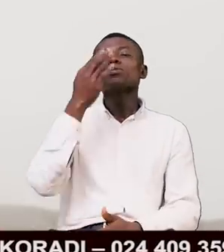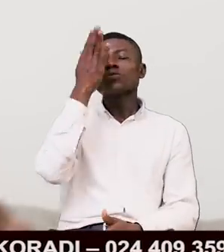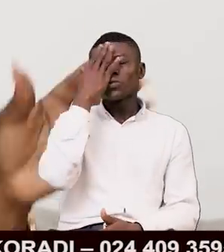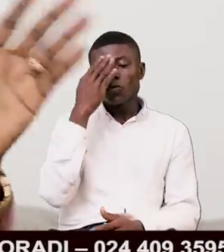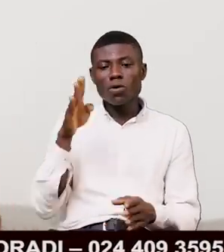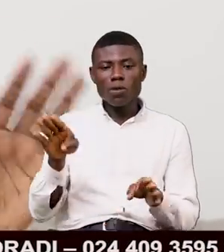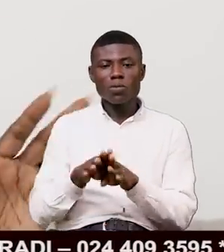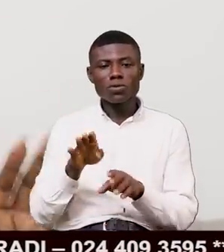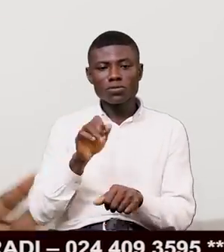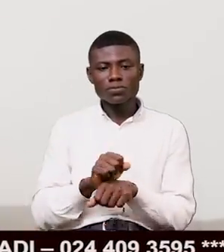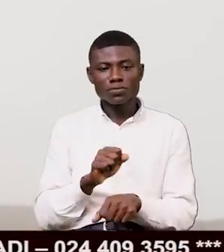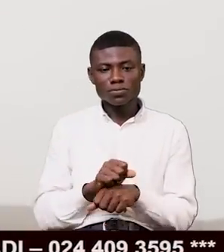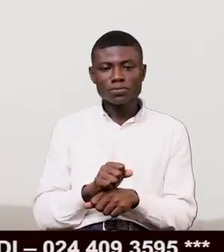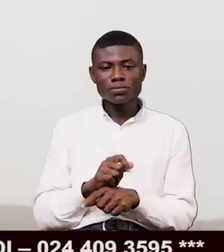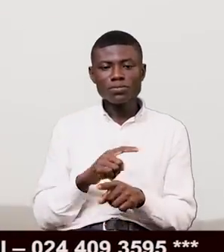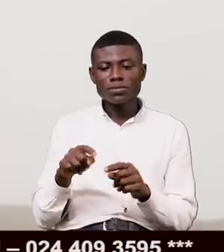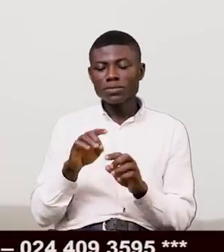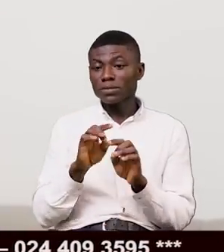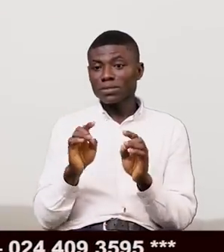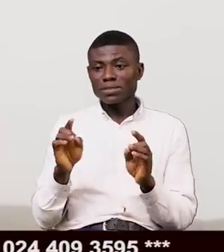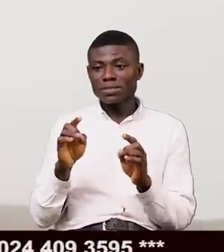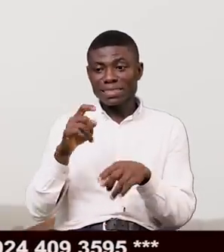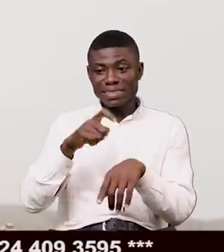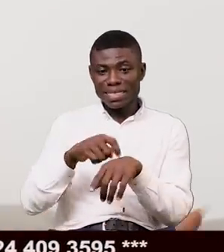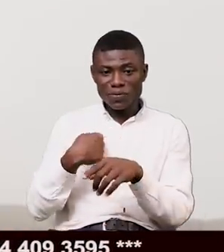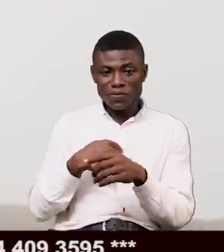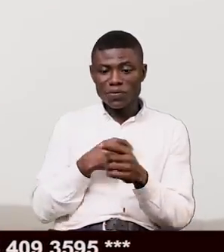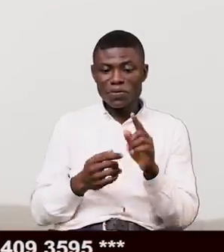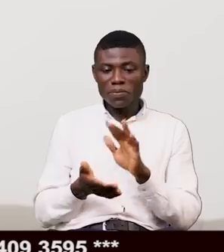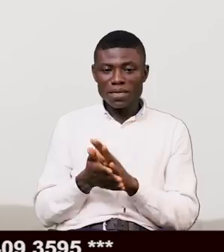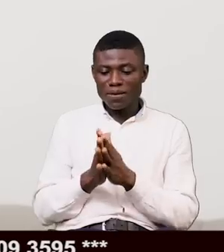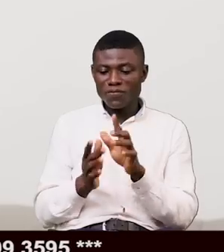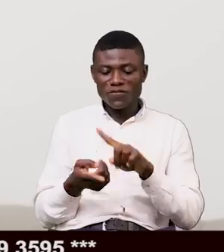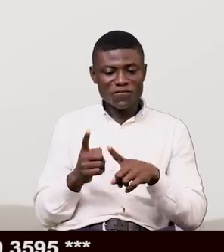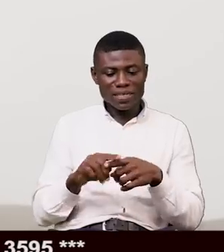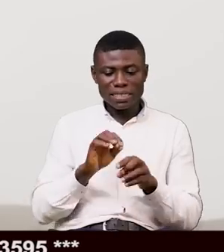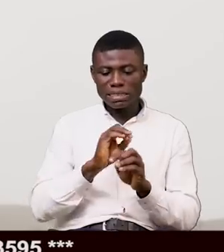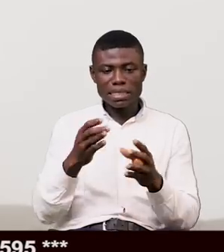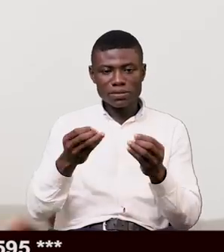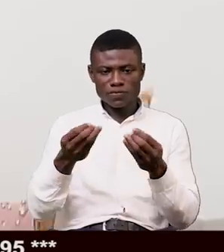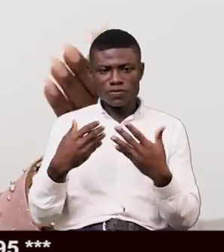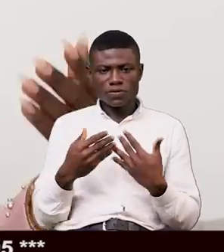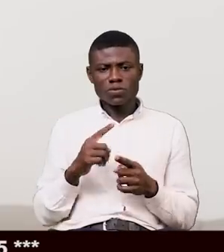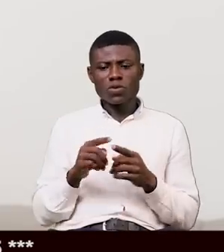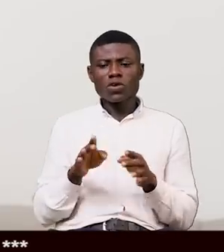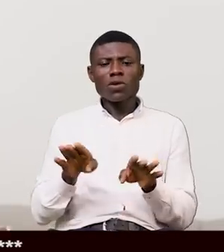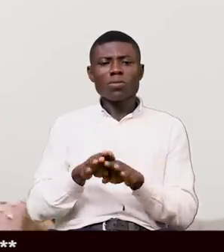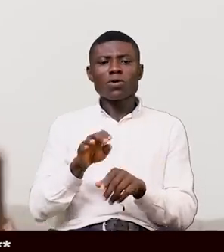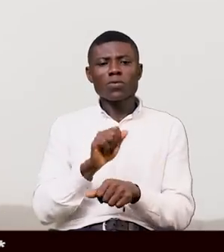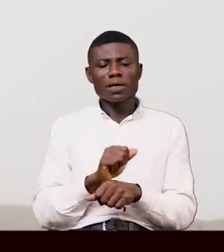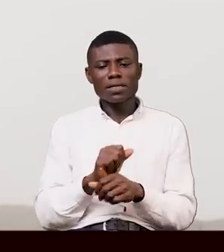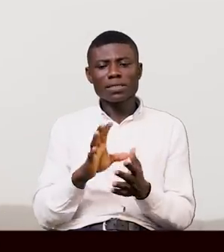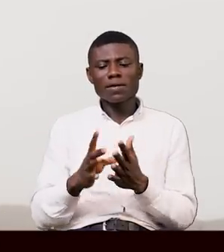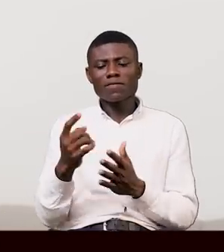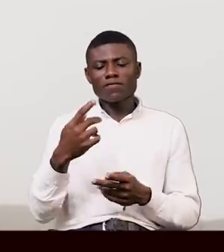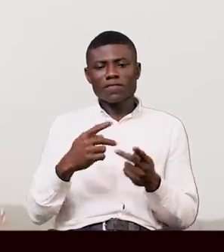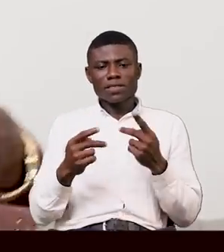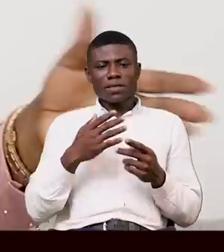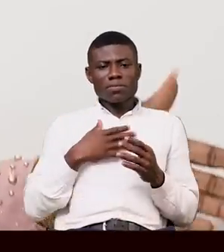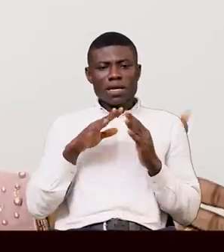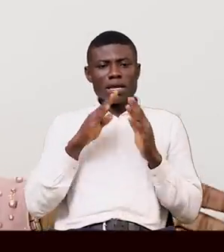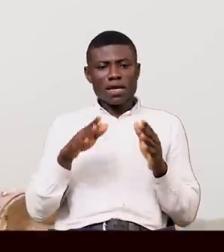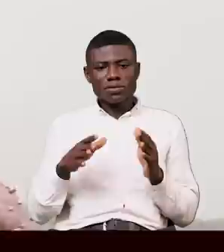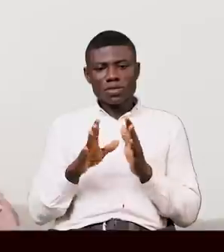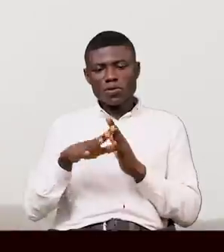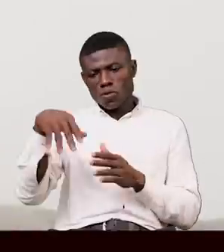adwuma do that time nyina no won kan hwe nkyere me e bat ne abaye na mfo enti o po adwuma na o fa me ho a na